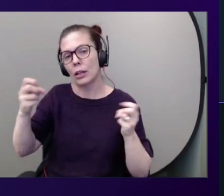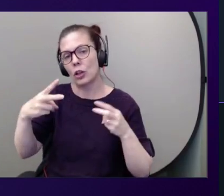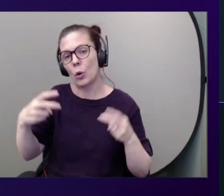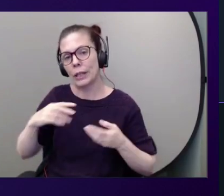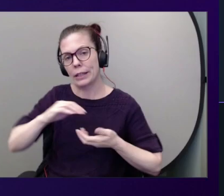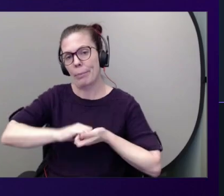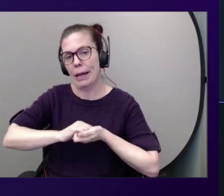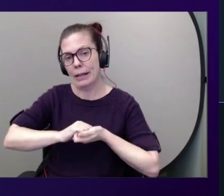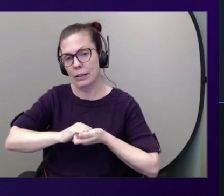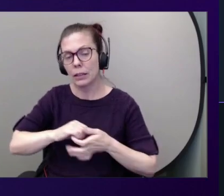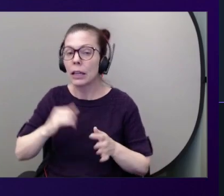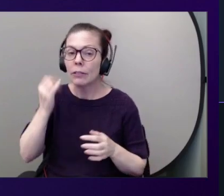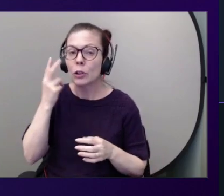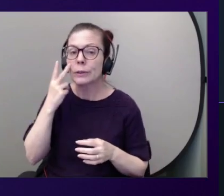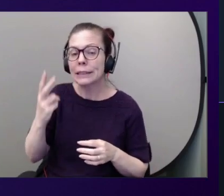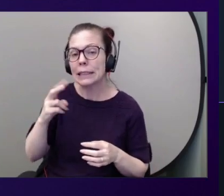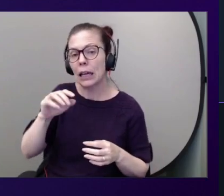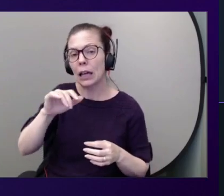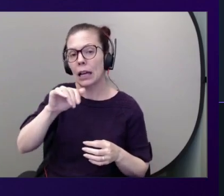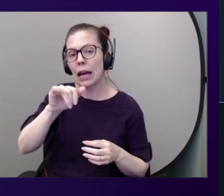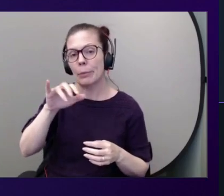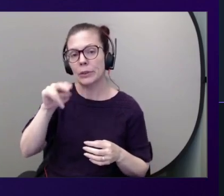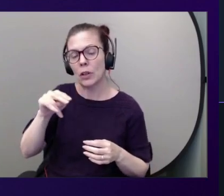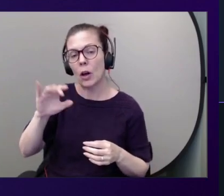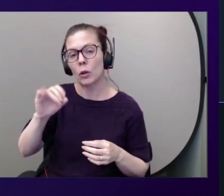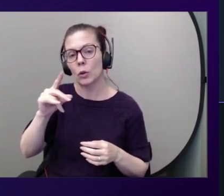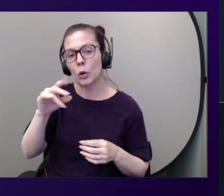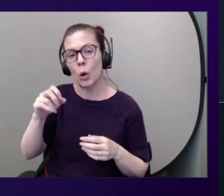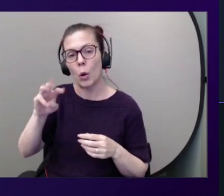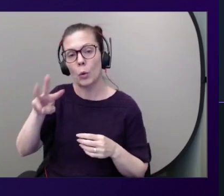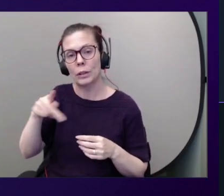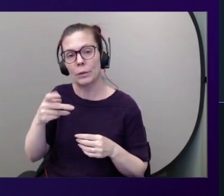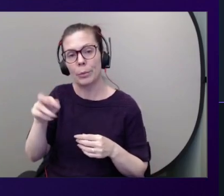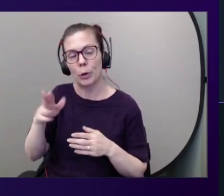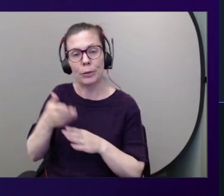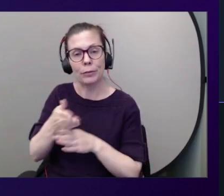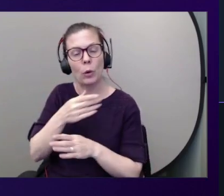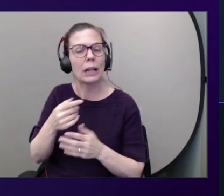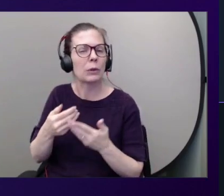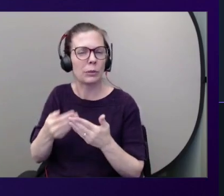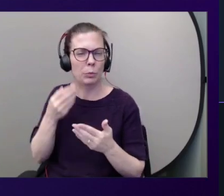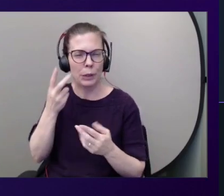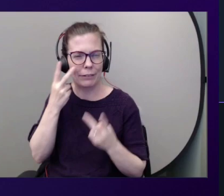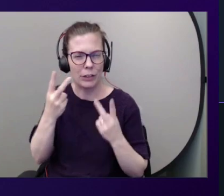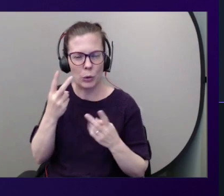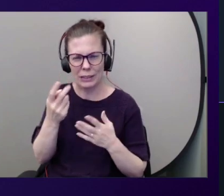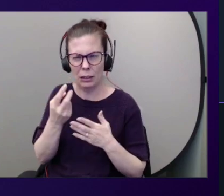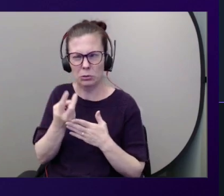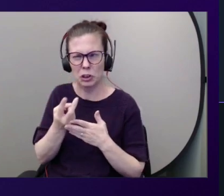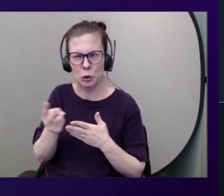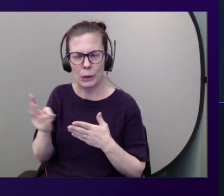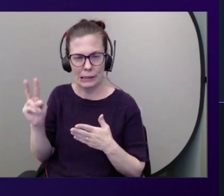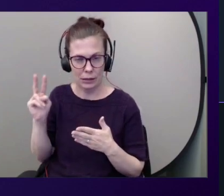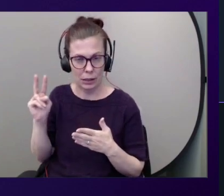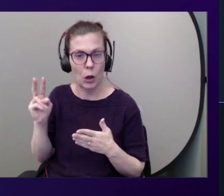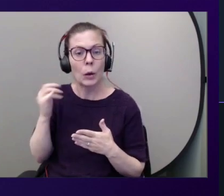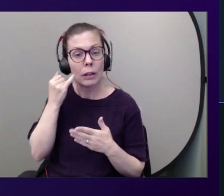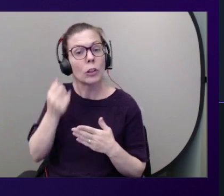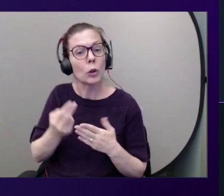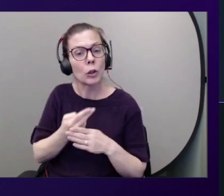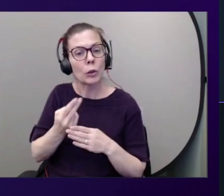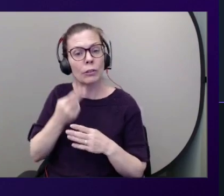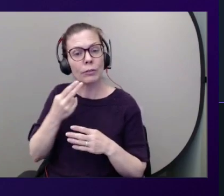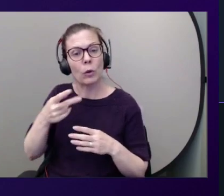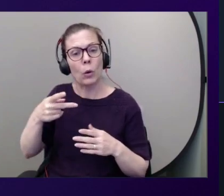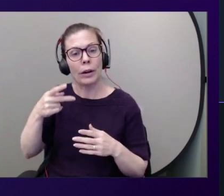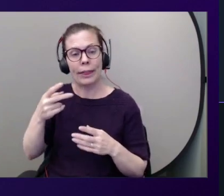have seen Amazon Code Whisperer before, you would have noticed that it was in preview until up about 2 weeks ago. So if you used it in the preview, some of